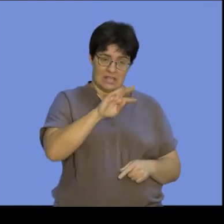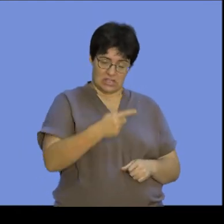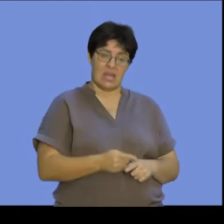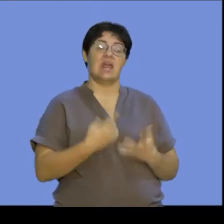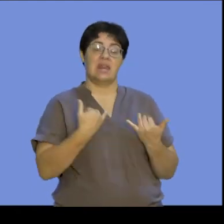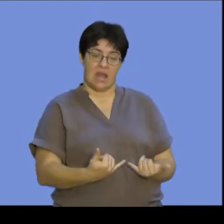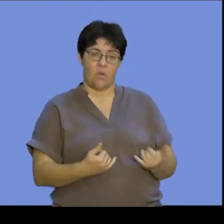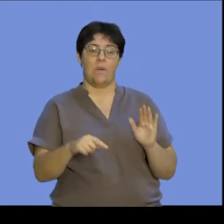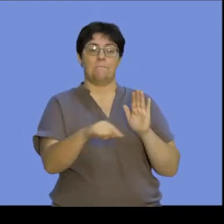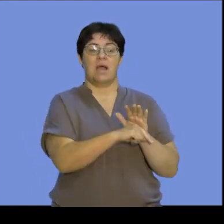at minus 2,05.